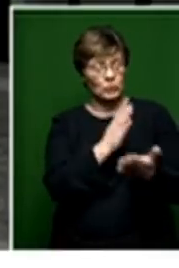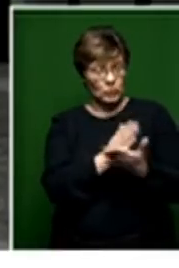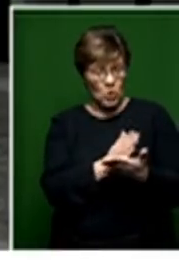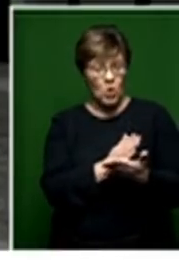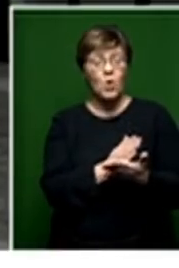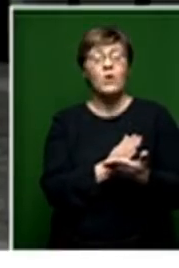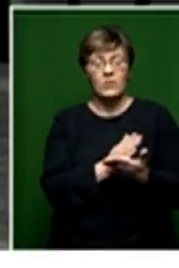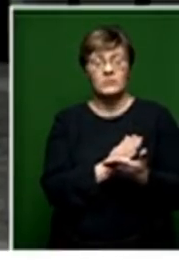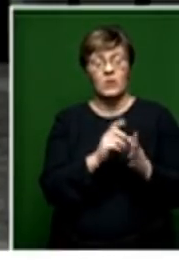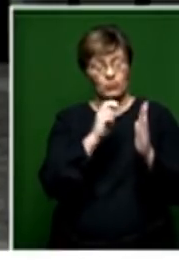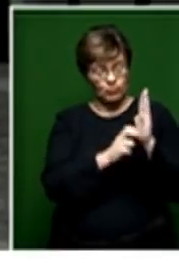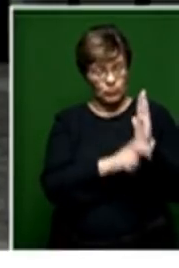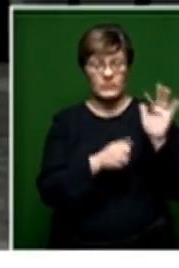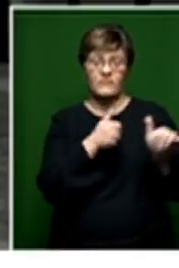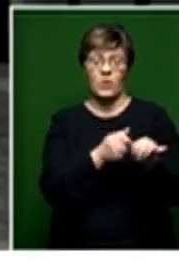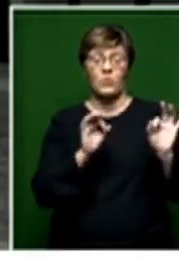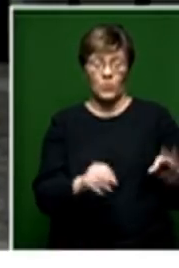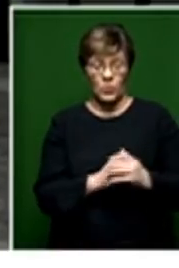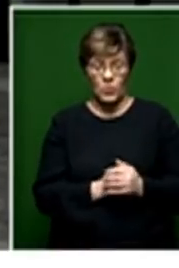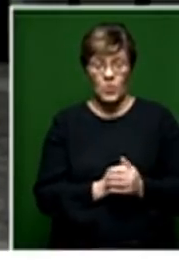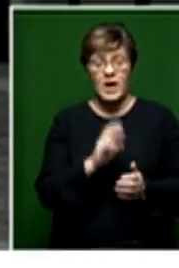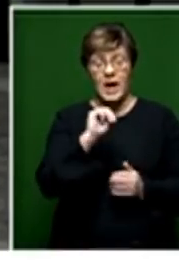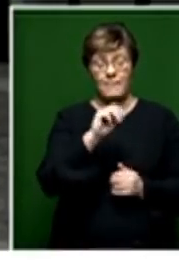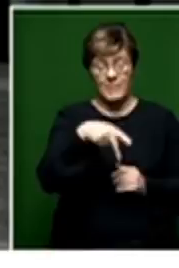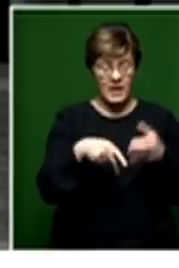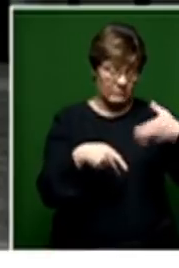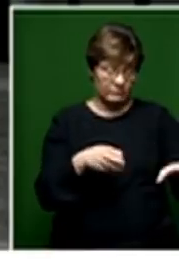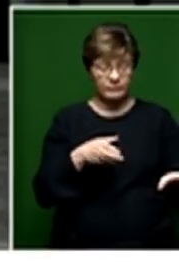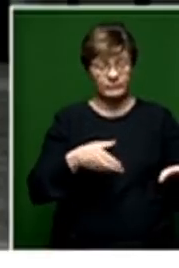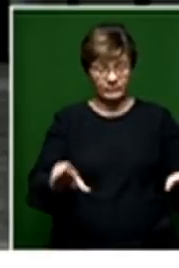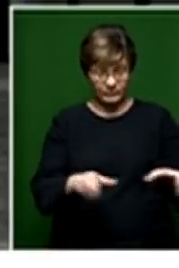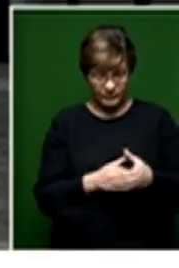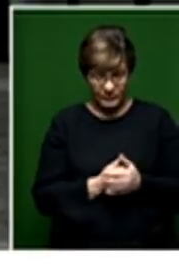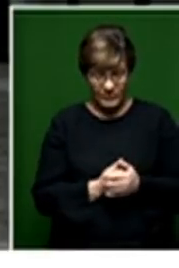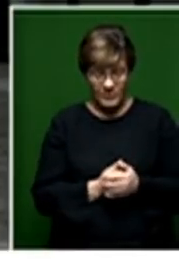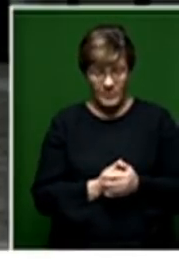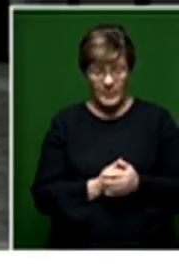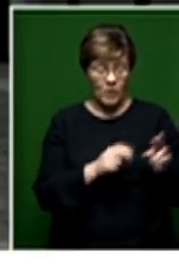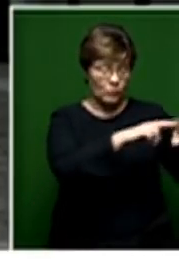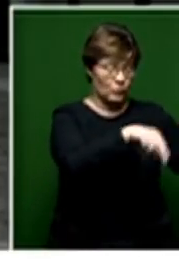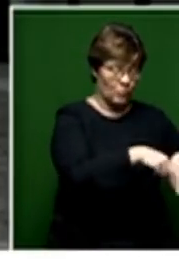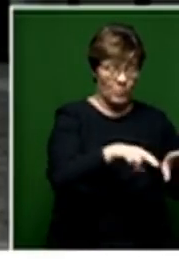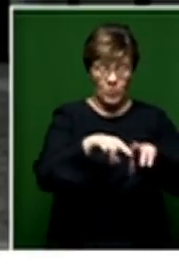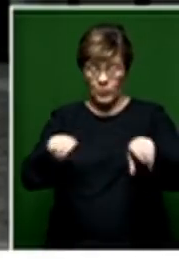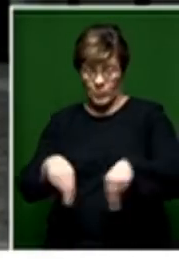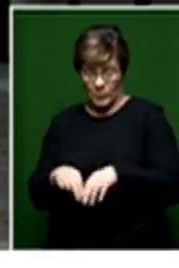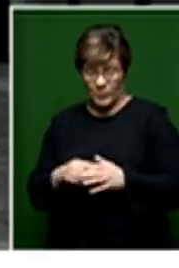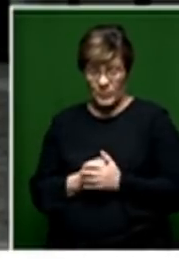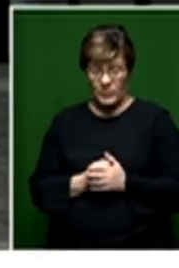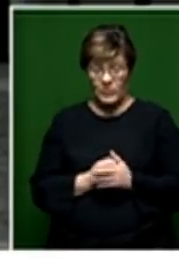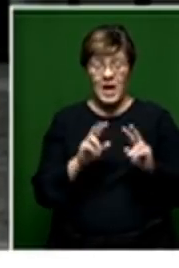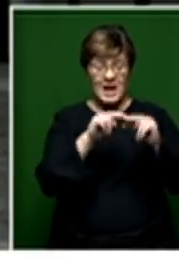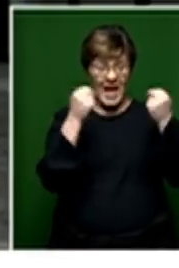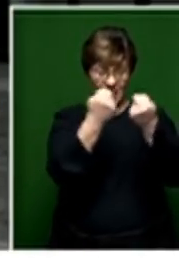to maintain these protocols, and the MPs will be split between two venues. The National Assembly itself, it's a